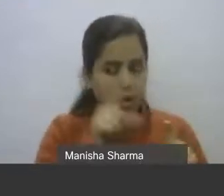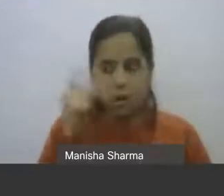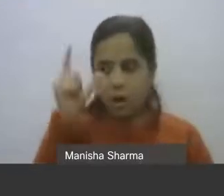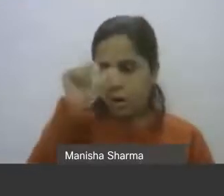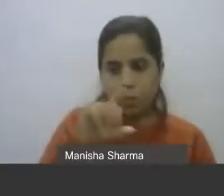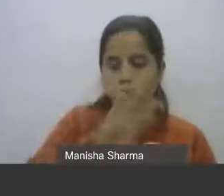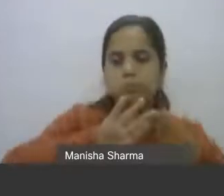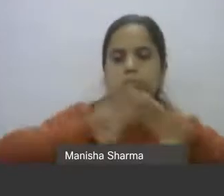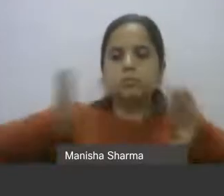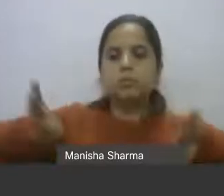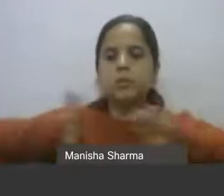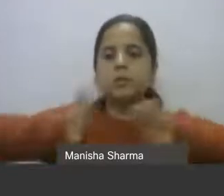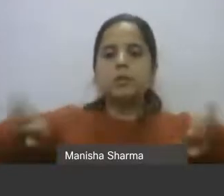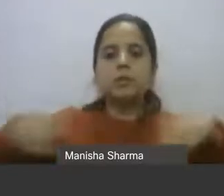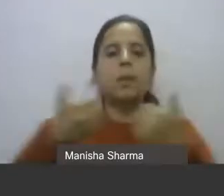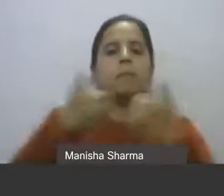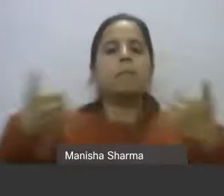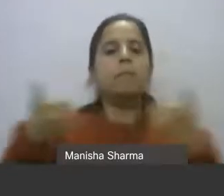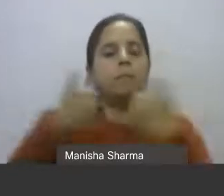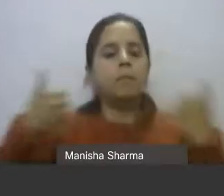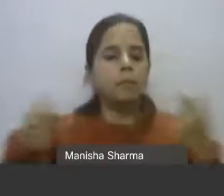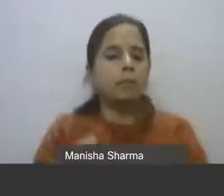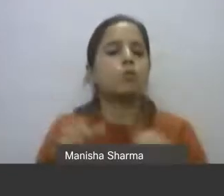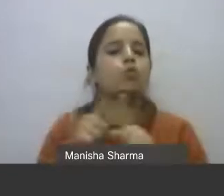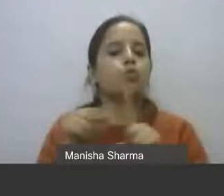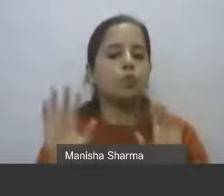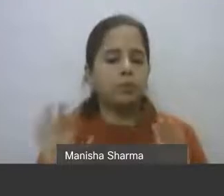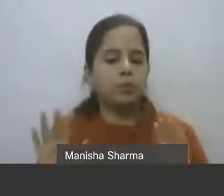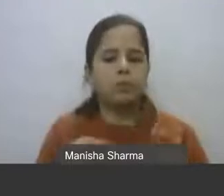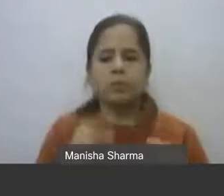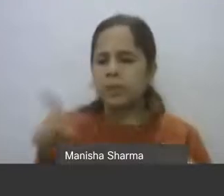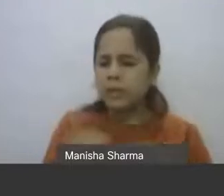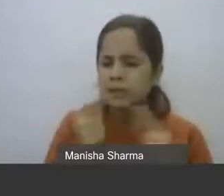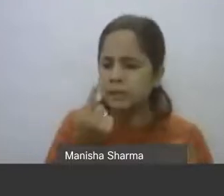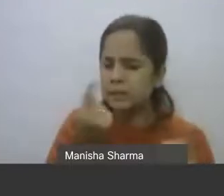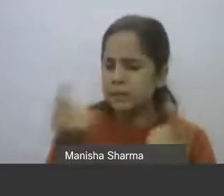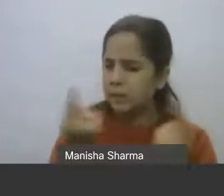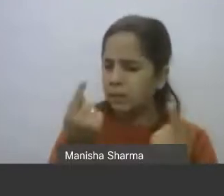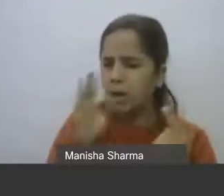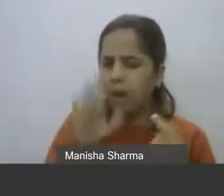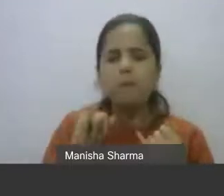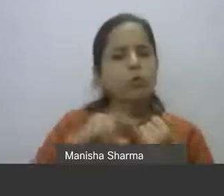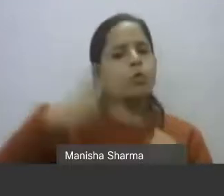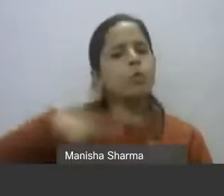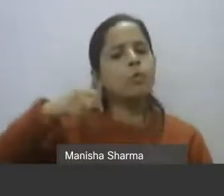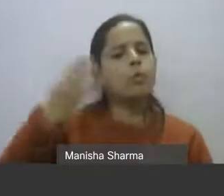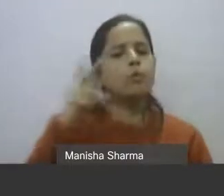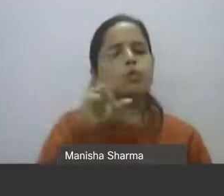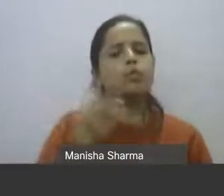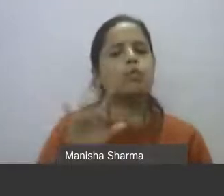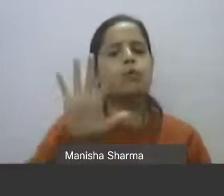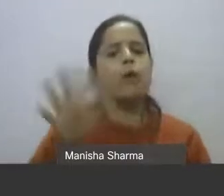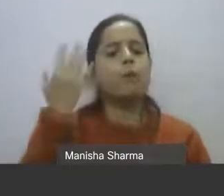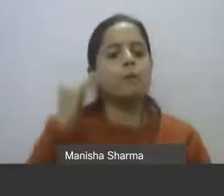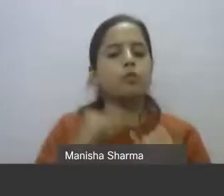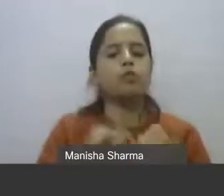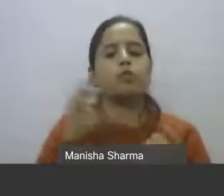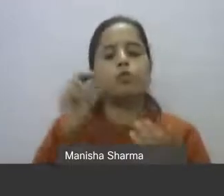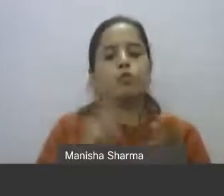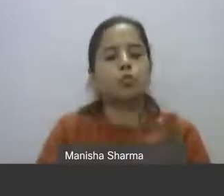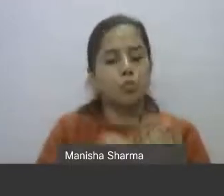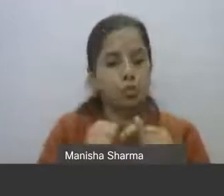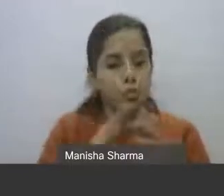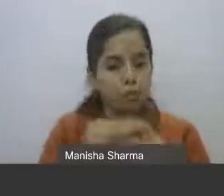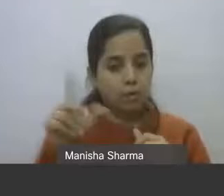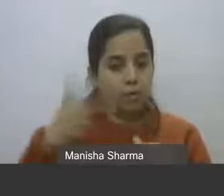considered to be these exceptionalist measures, which is very similar to what the Supreme Court did in 2005 in the Sonowal judgment. Some